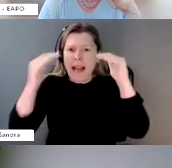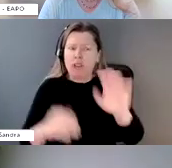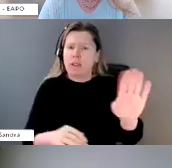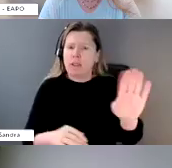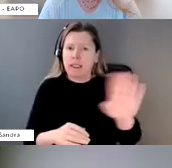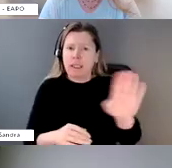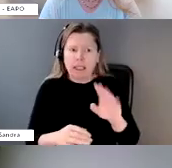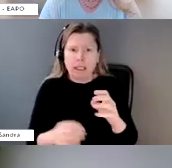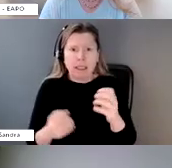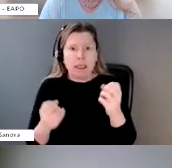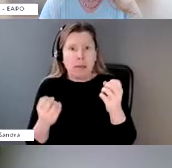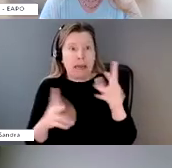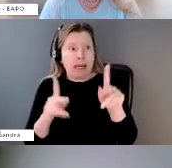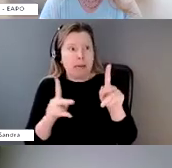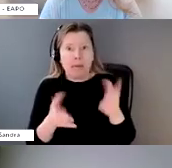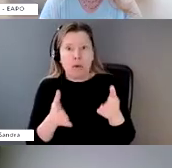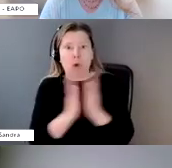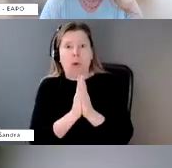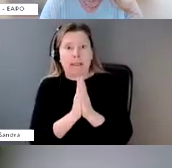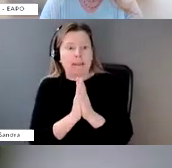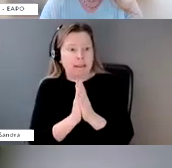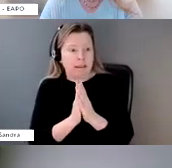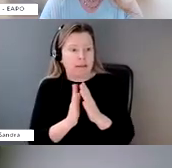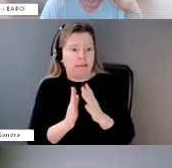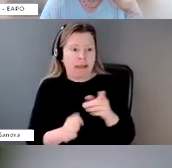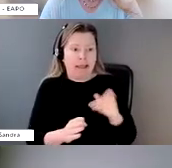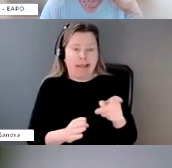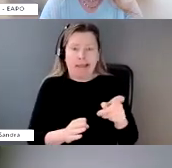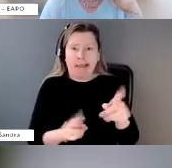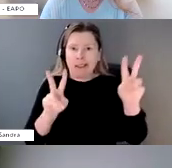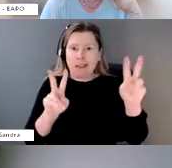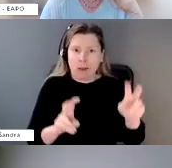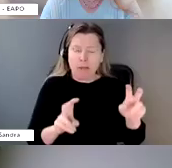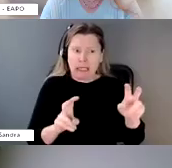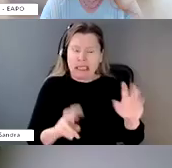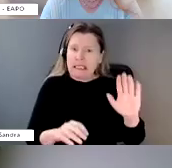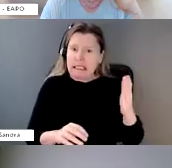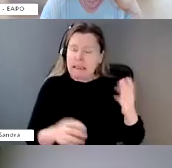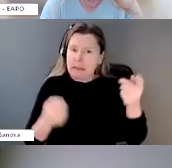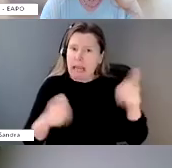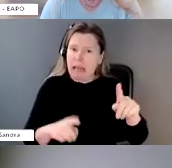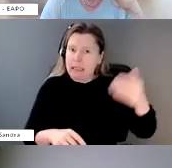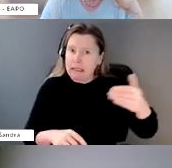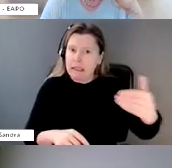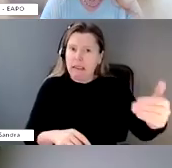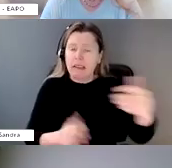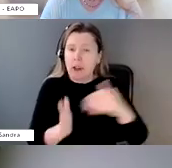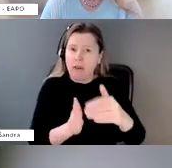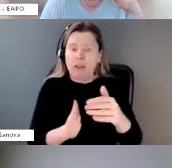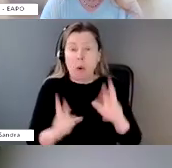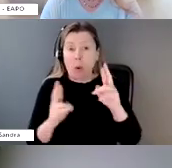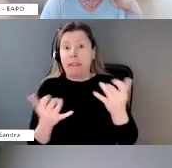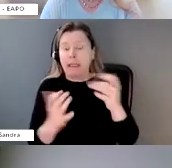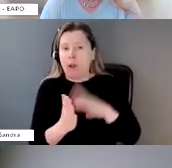of requests within our organization about doing presentations around bullying in older adults. So hopefully today you'll learn a little bit